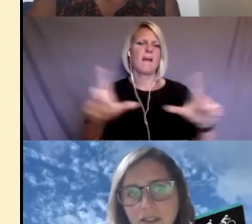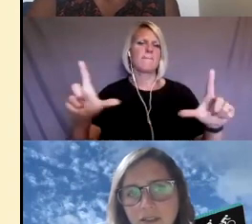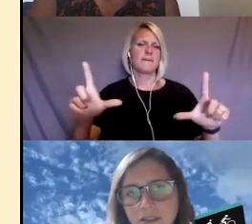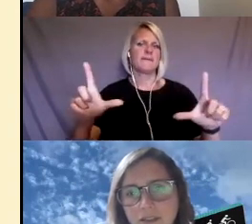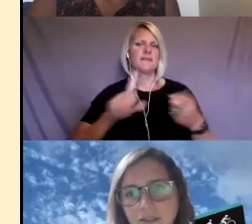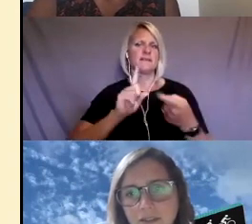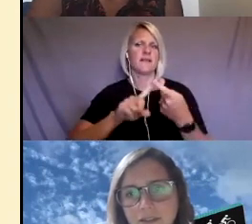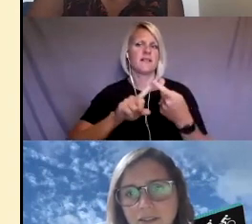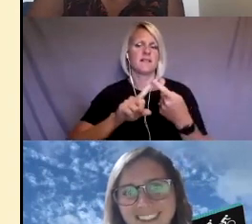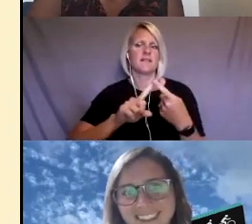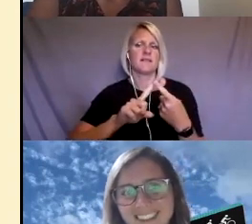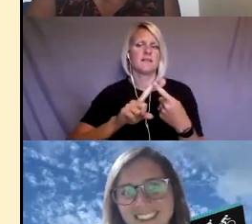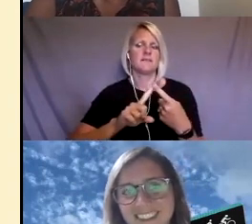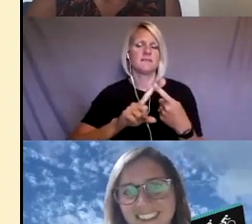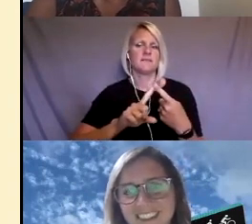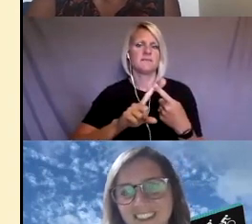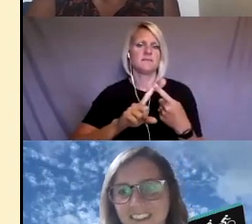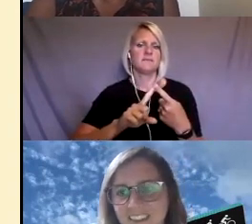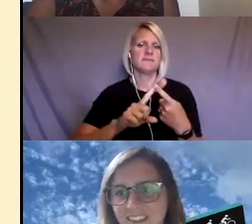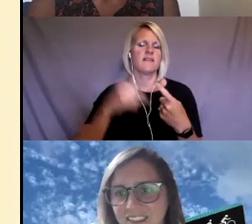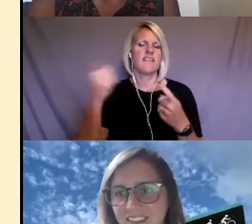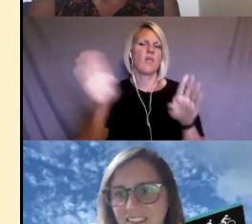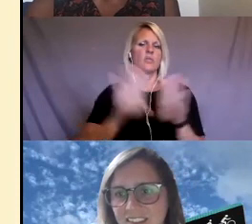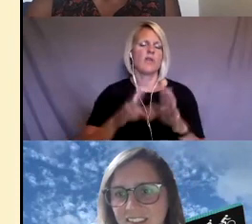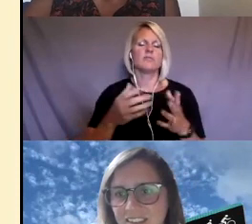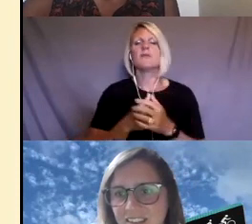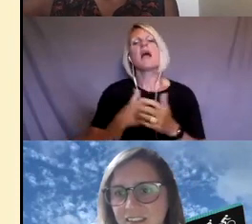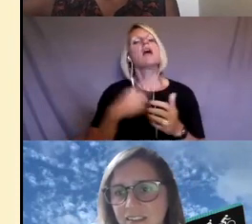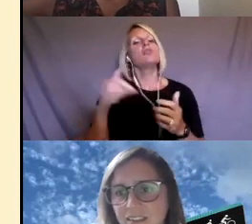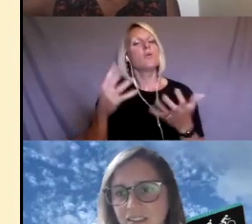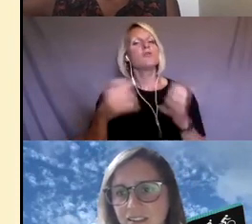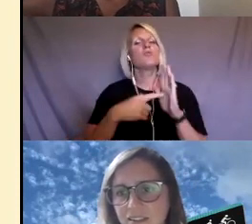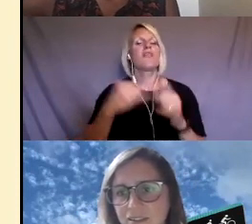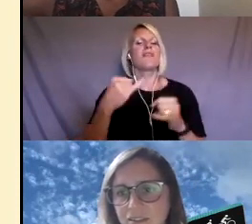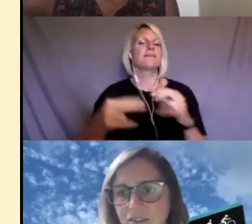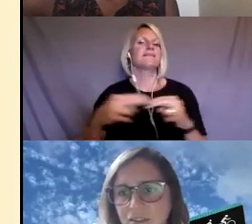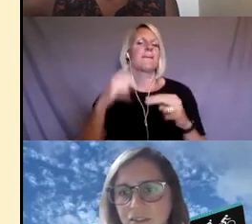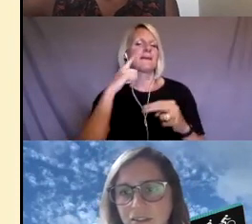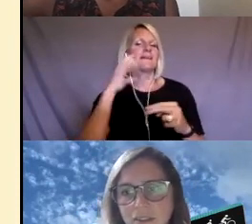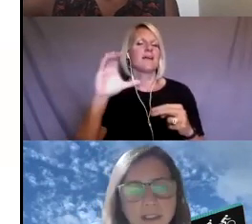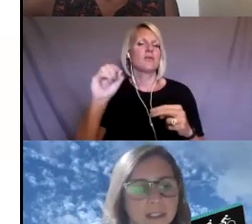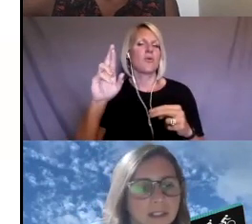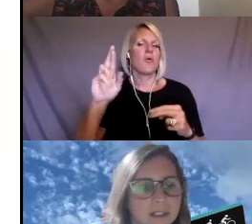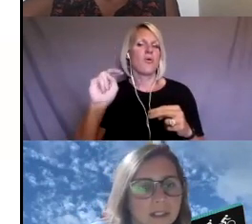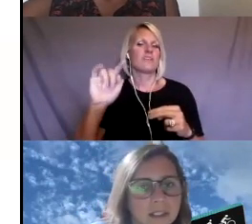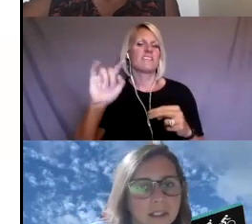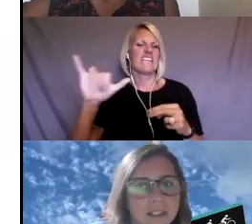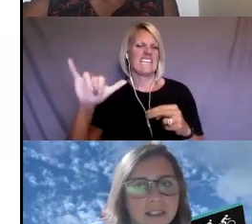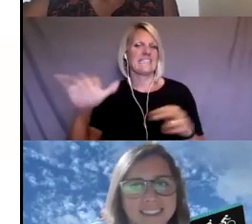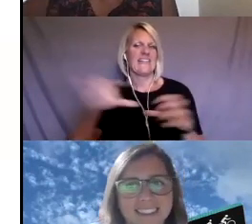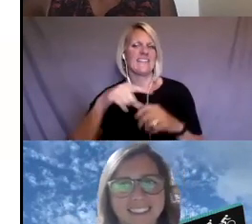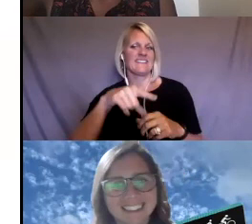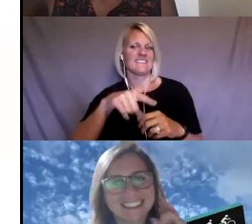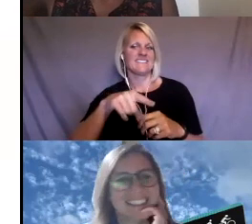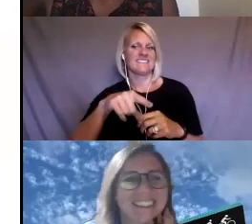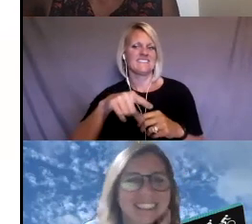until they close out. I do want to show the last slide because Courtney did this, and I'll go back to this one. So this